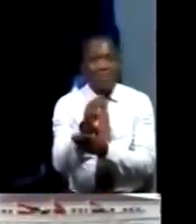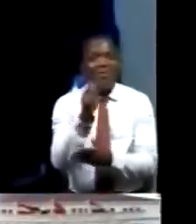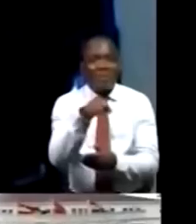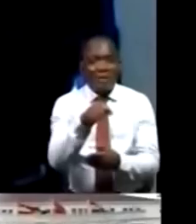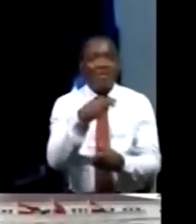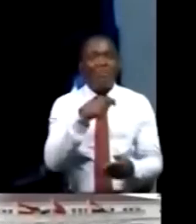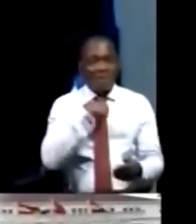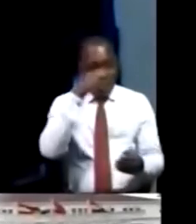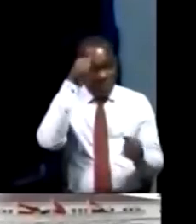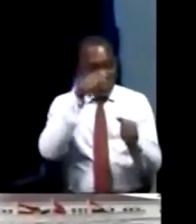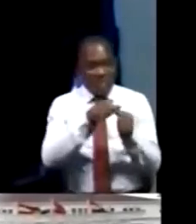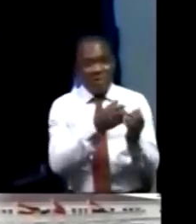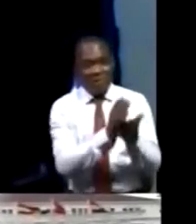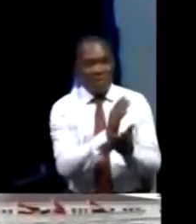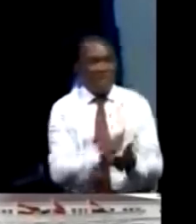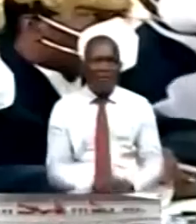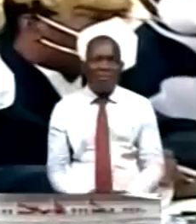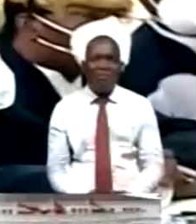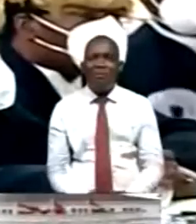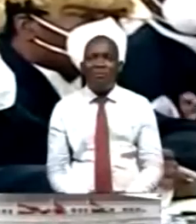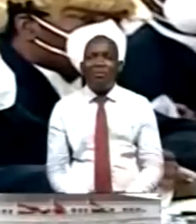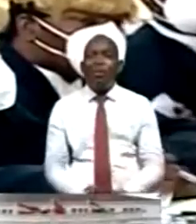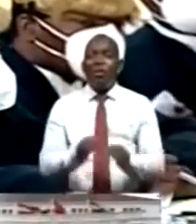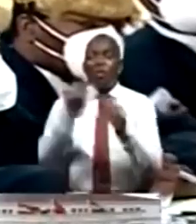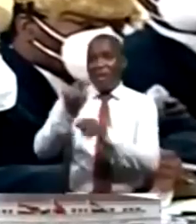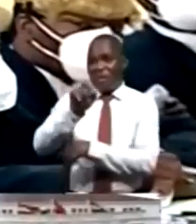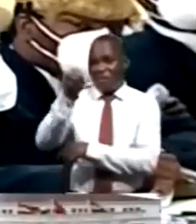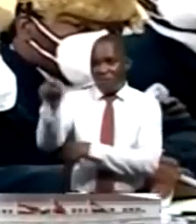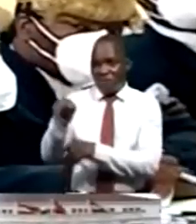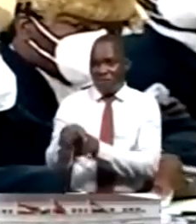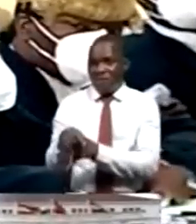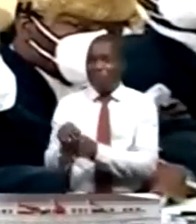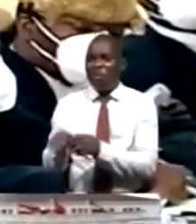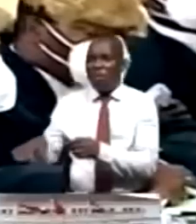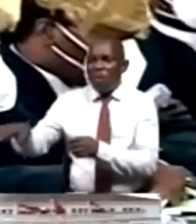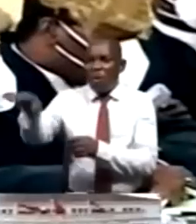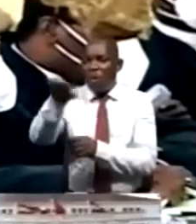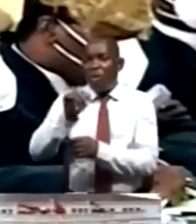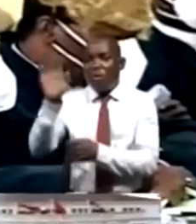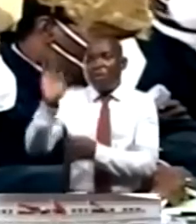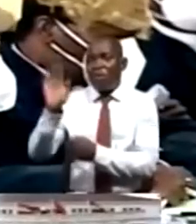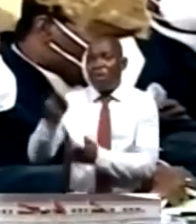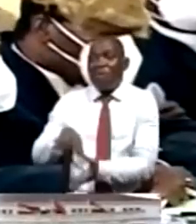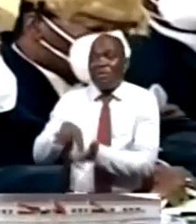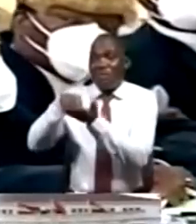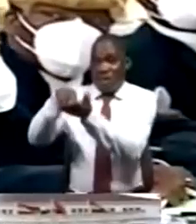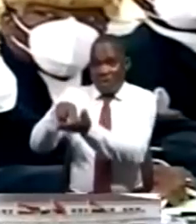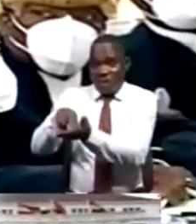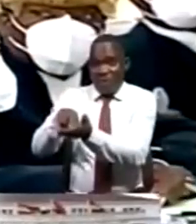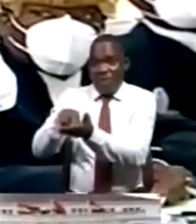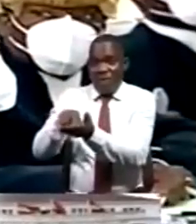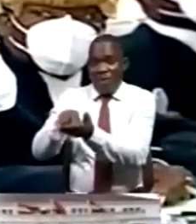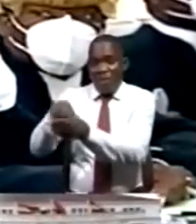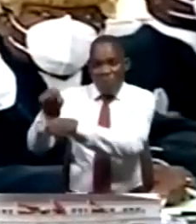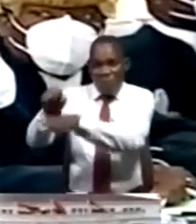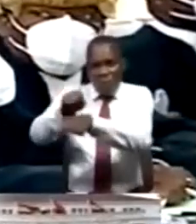I do recall. That is correct. Did those representatives of yours, did they perform their